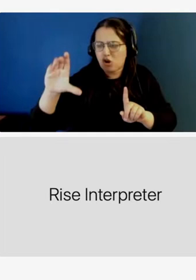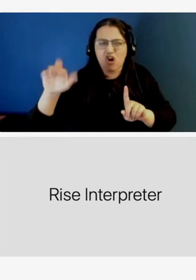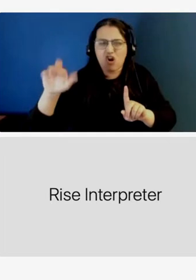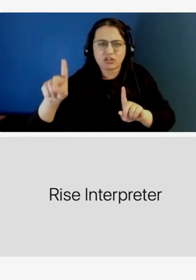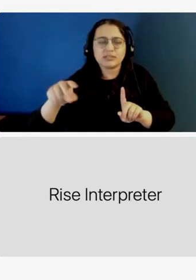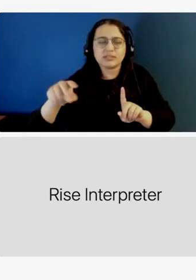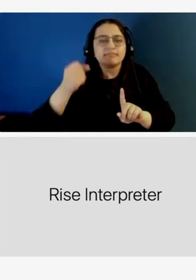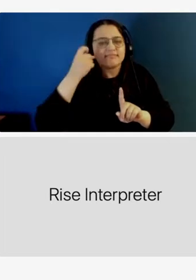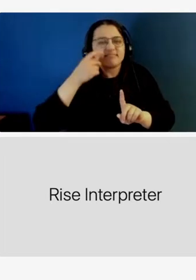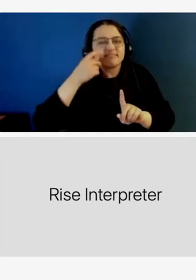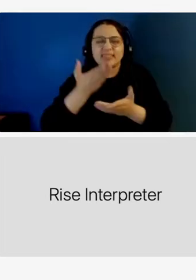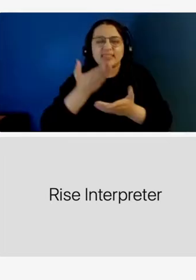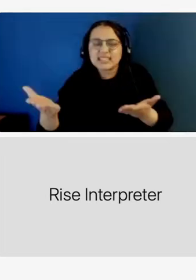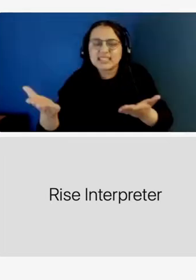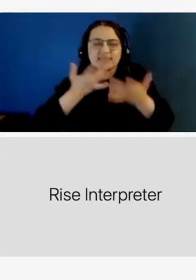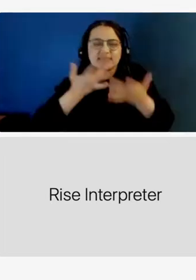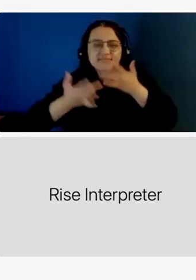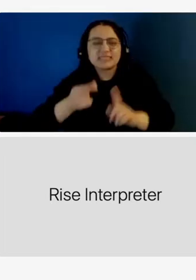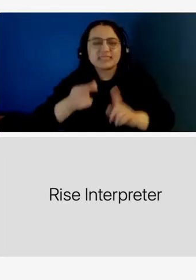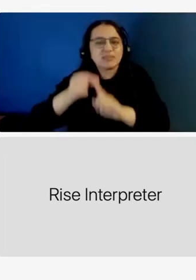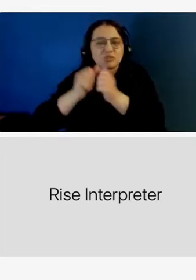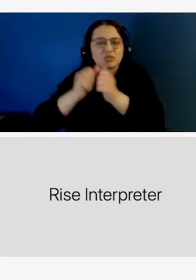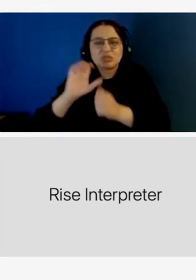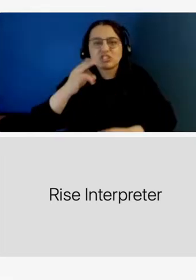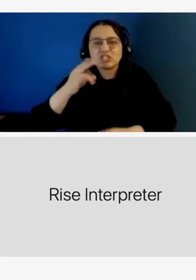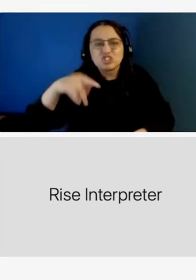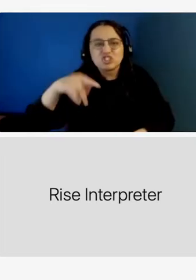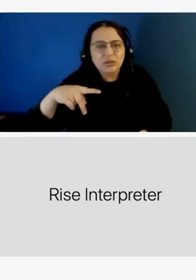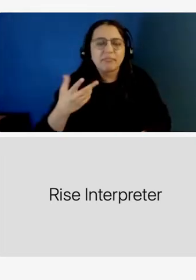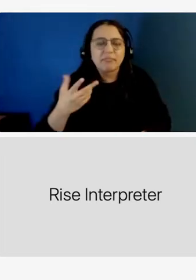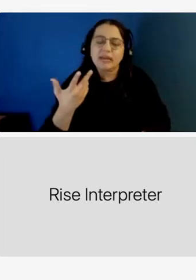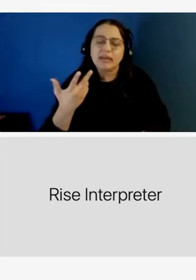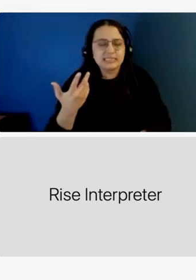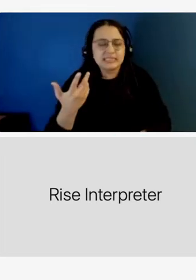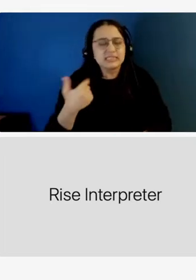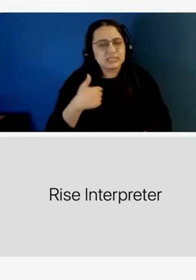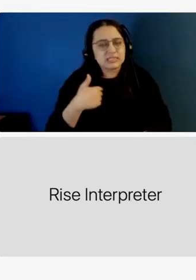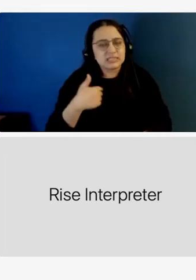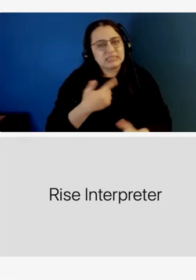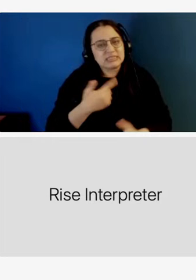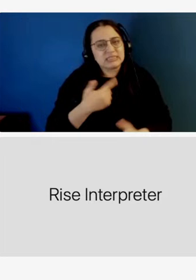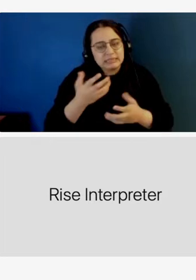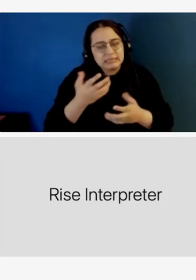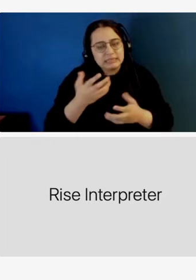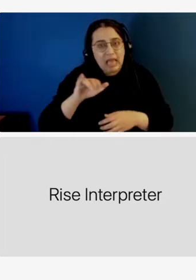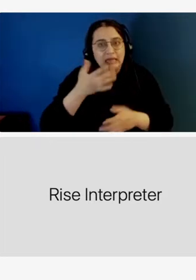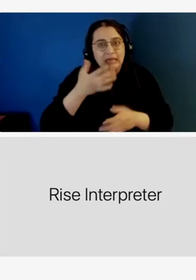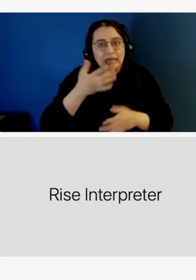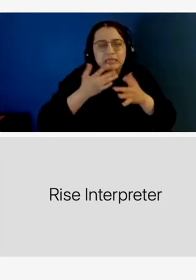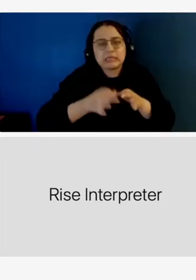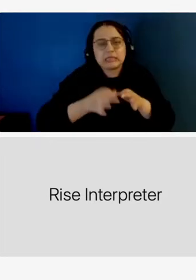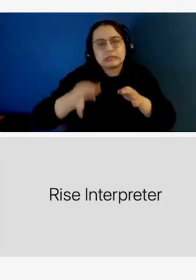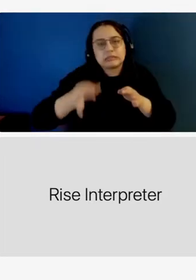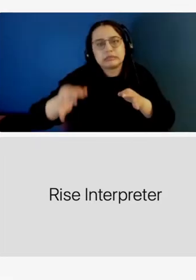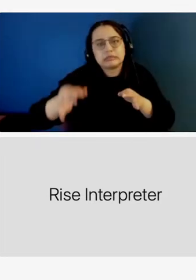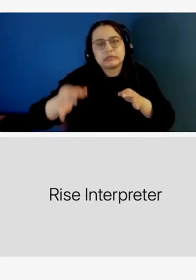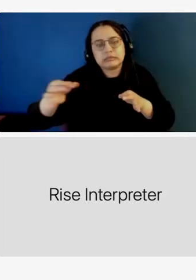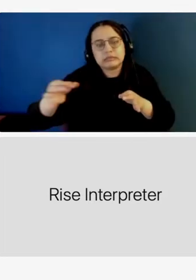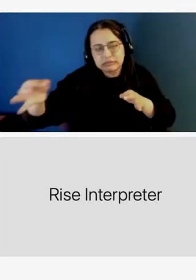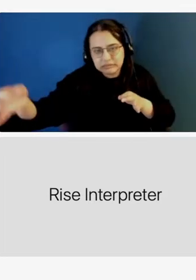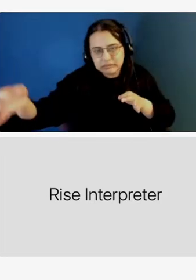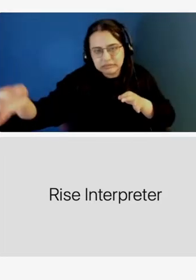chips and so forth, we continue to get, delays and the delivery of sound car. What the purpose of the digital sound car